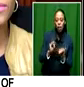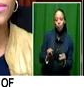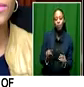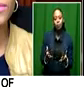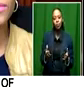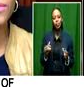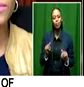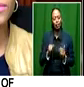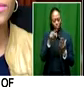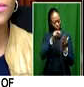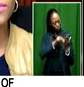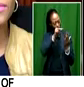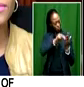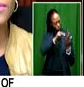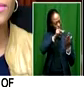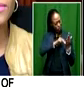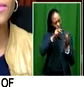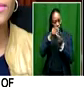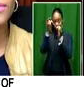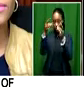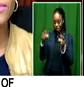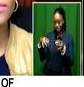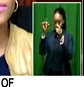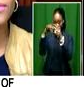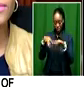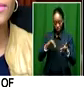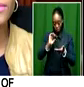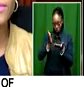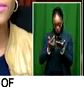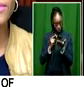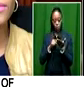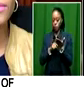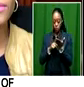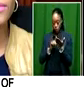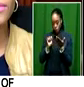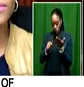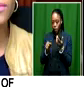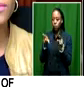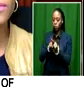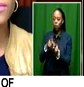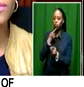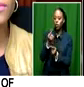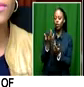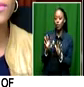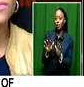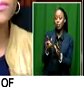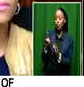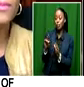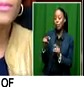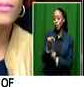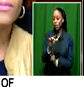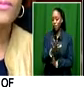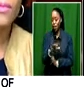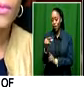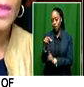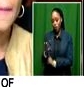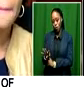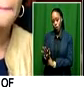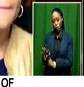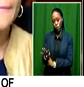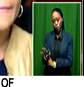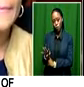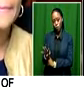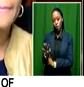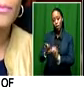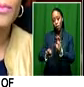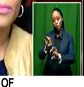mean, I'm reading just a couple of statistics coming out. Yeah, I quoted, obviously, as you also mentioned, this is a grade 5 and grade 4 survey that came